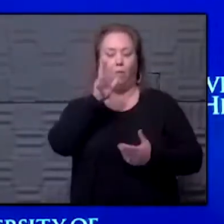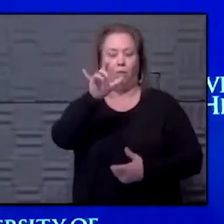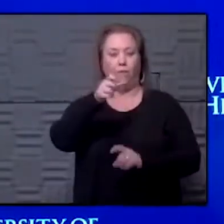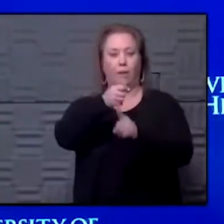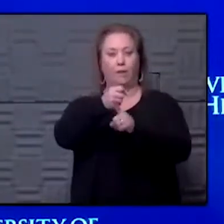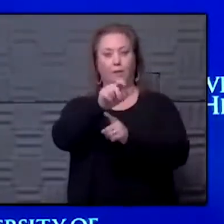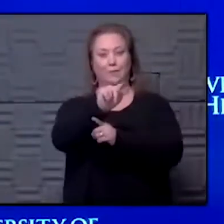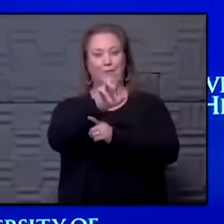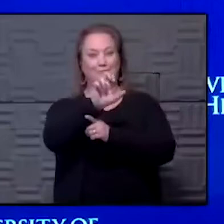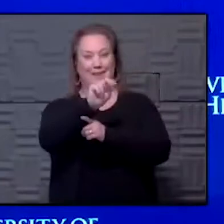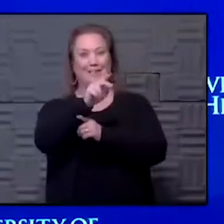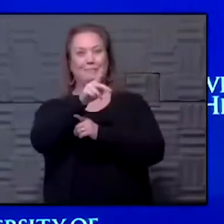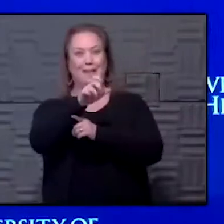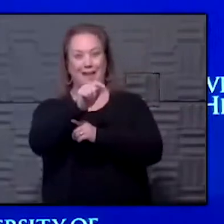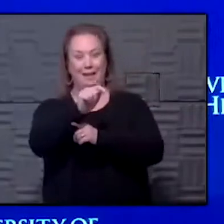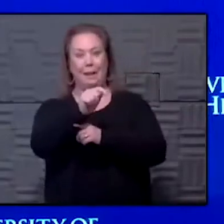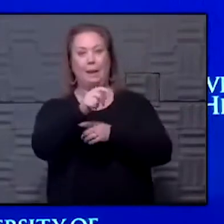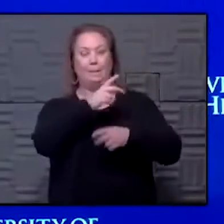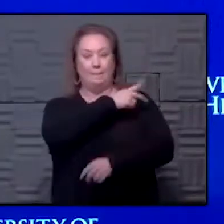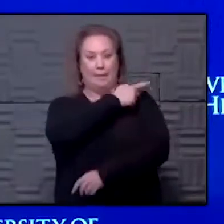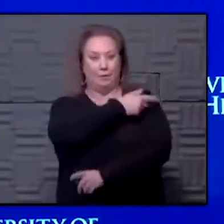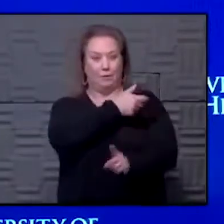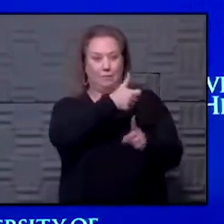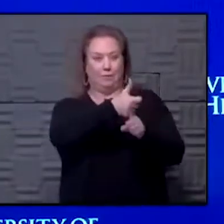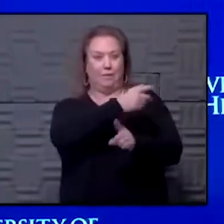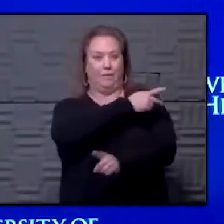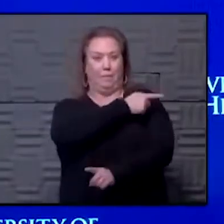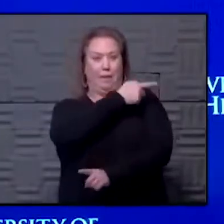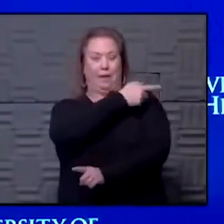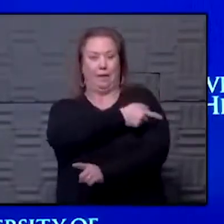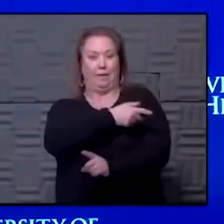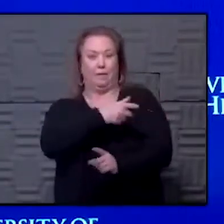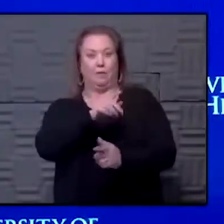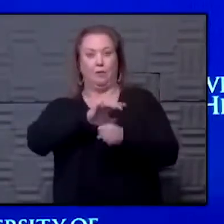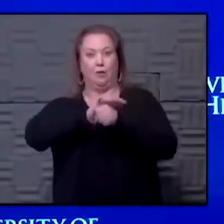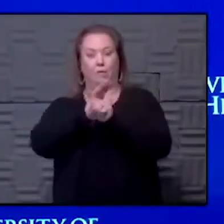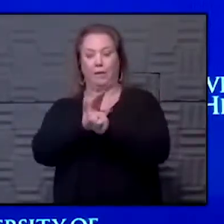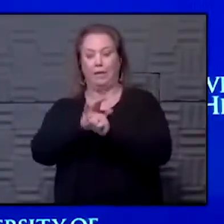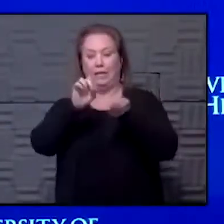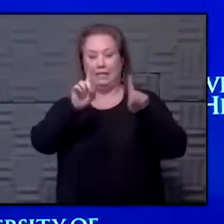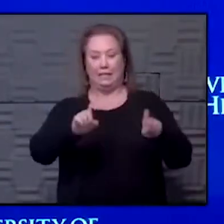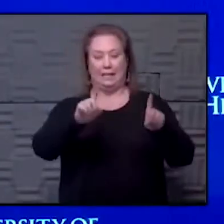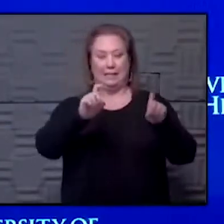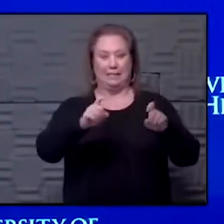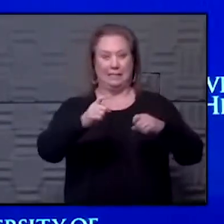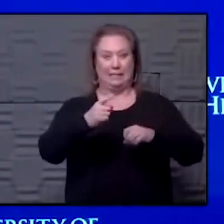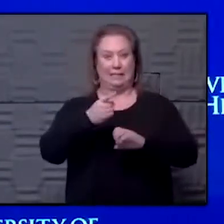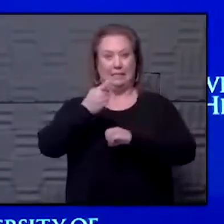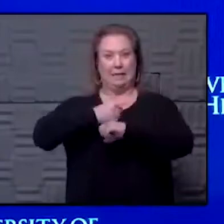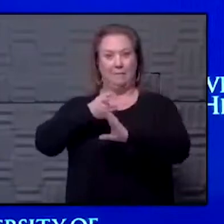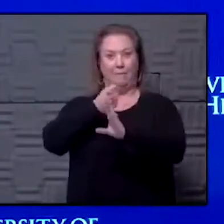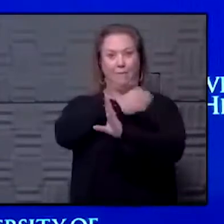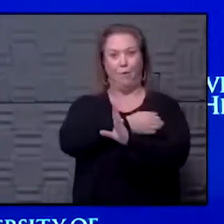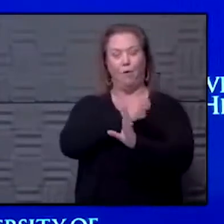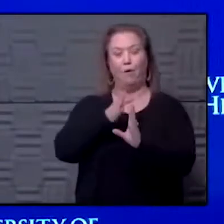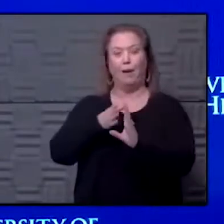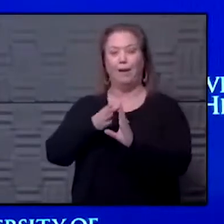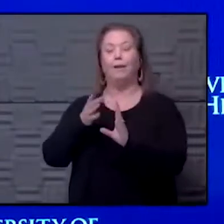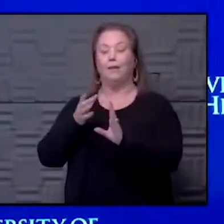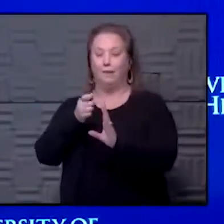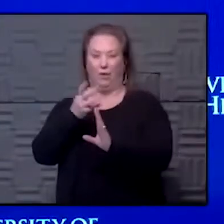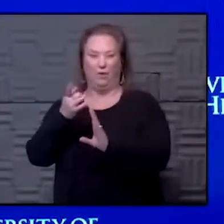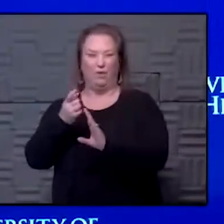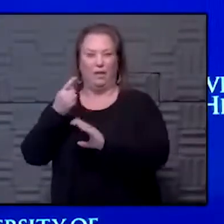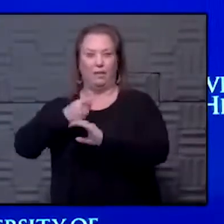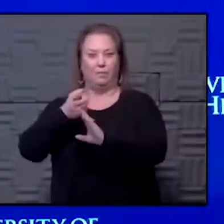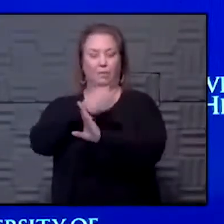up transplanting some patients who later we found out were positive at the time of surgery. We test them the day before, and we test them at the time of surgery, or a few days before. But